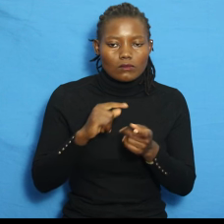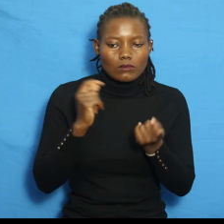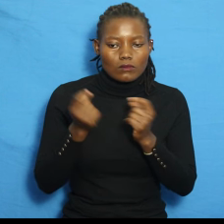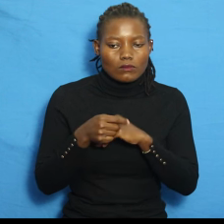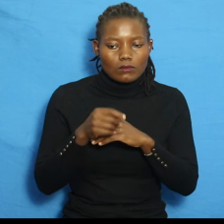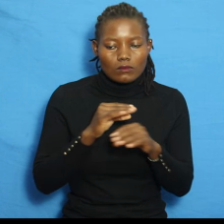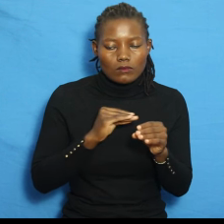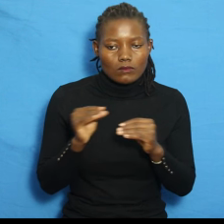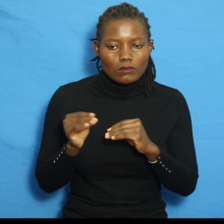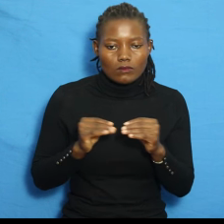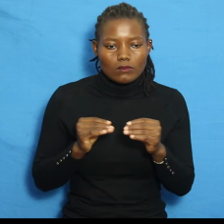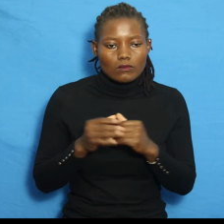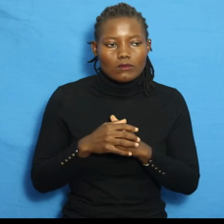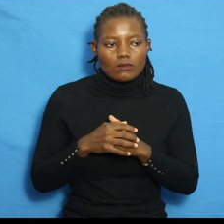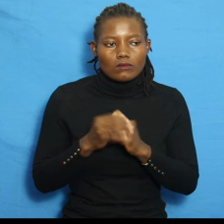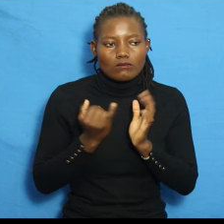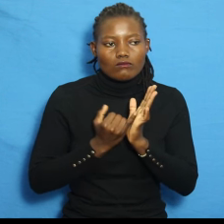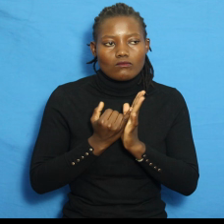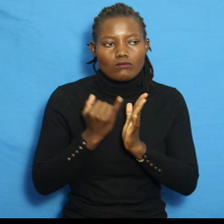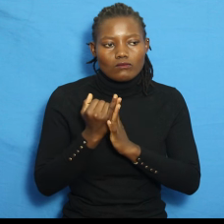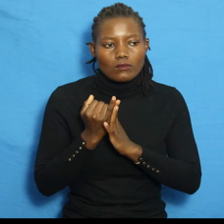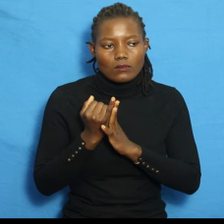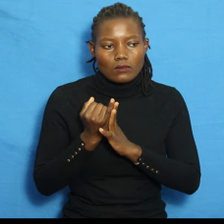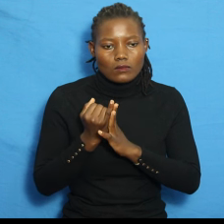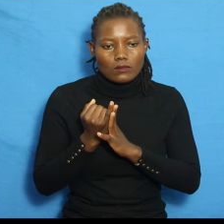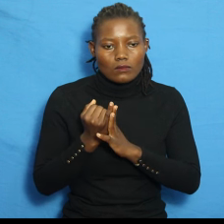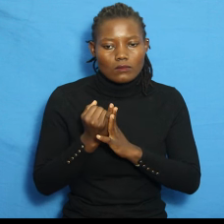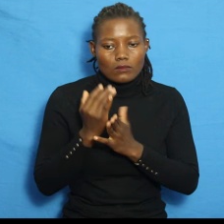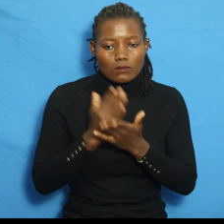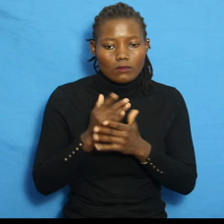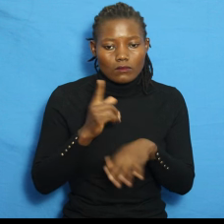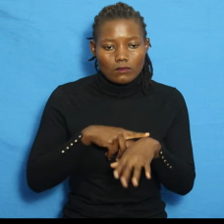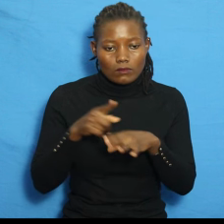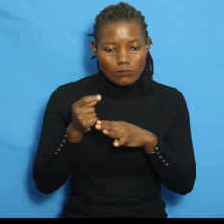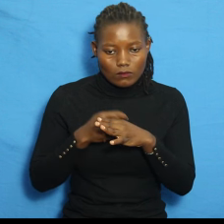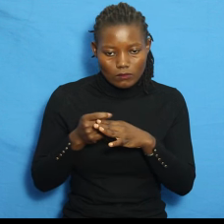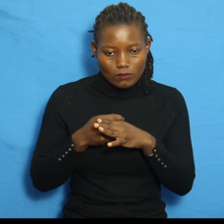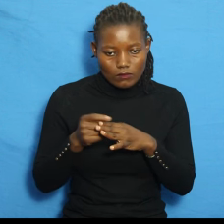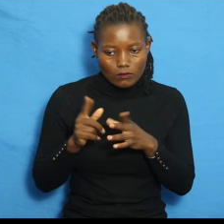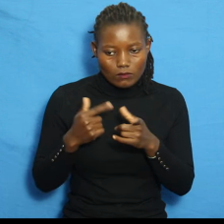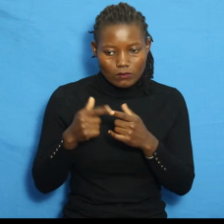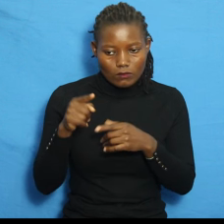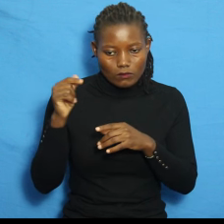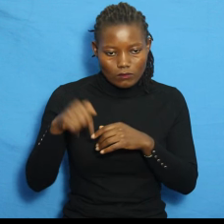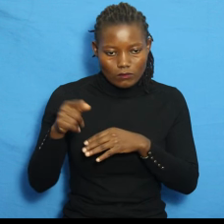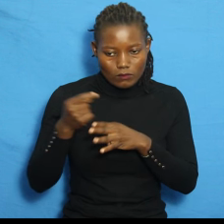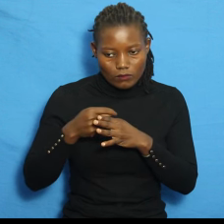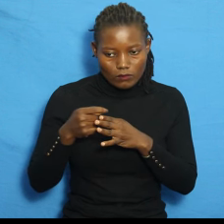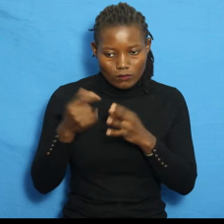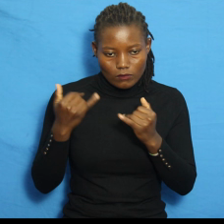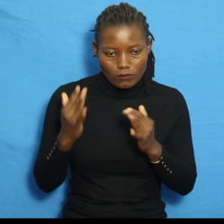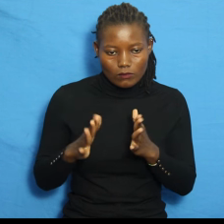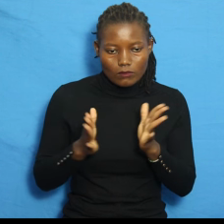the variable that we can manipulate is the acceleration to increase momentum, right? So when you're